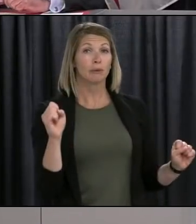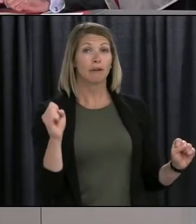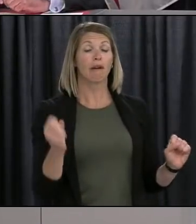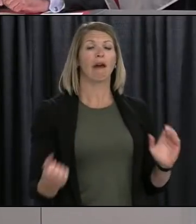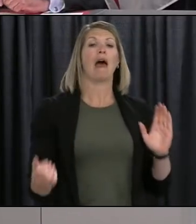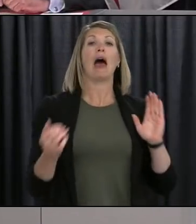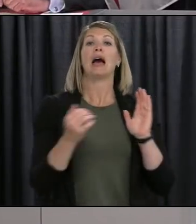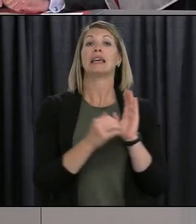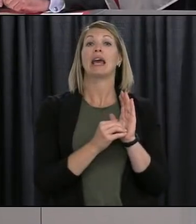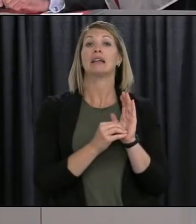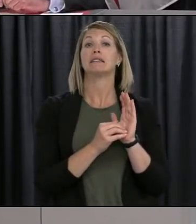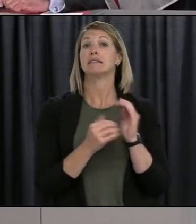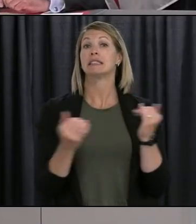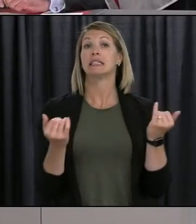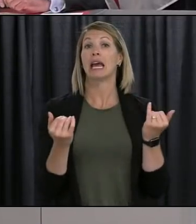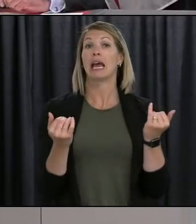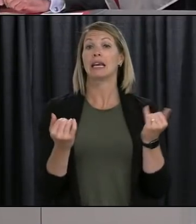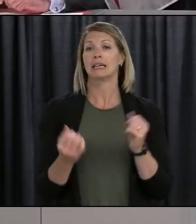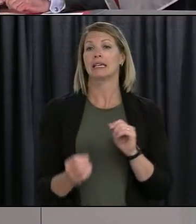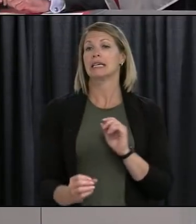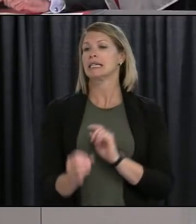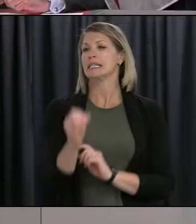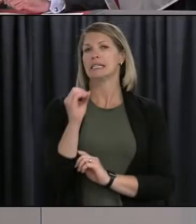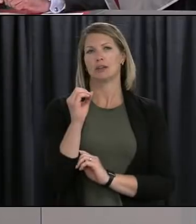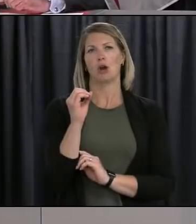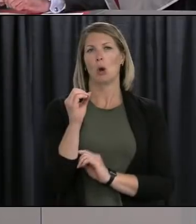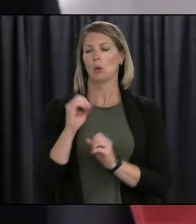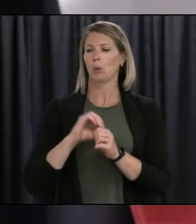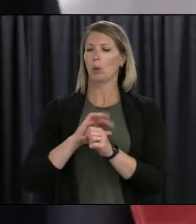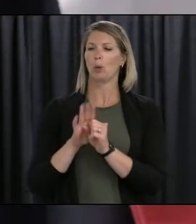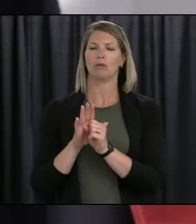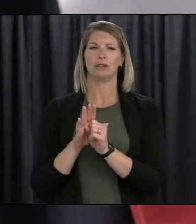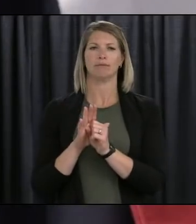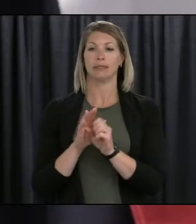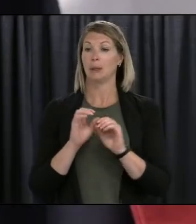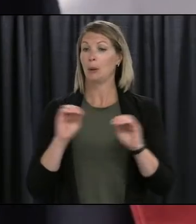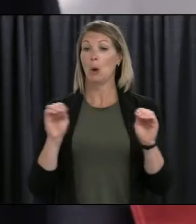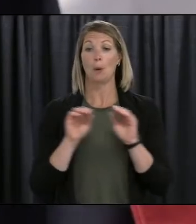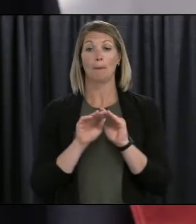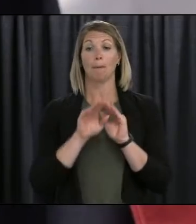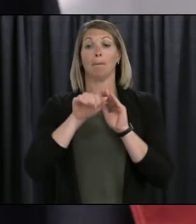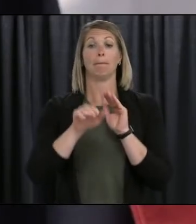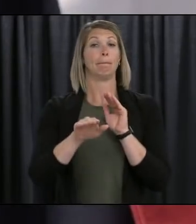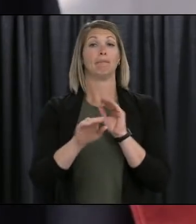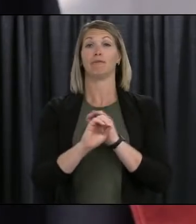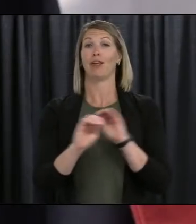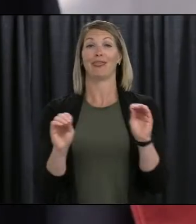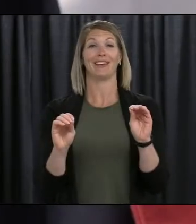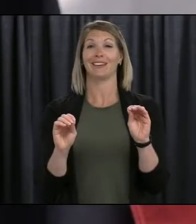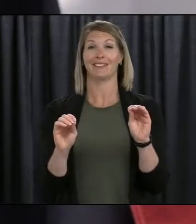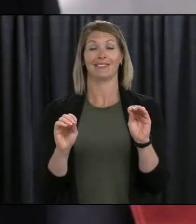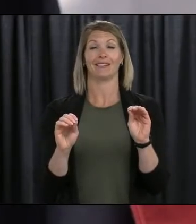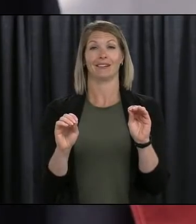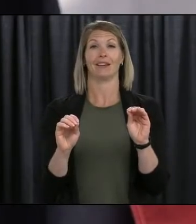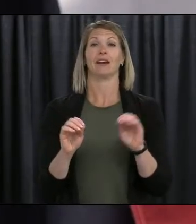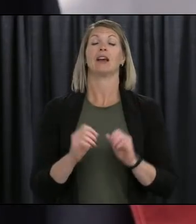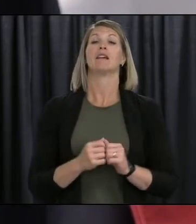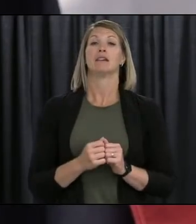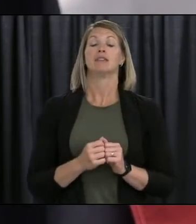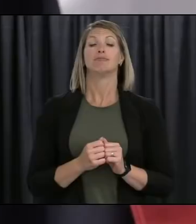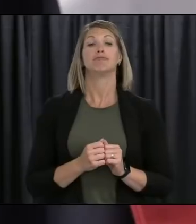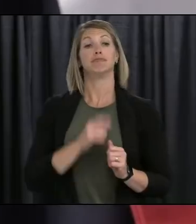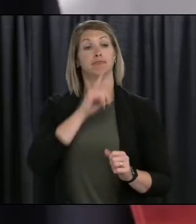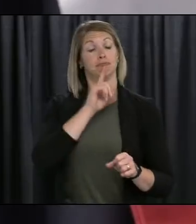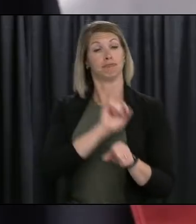curve today, which is excellent news. And it speaks to the collective effort that Dr. Fitzgerald and the Premier have referenced about how people have followed